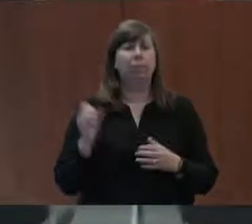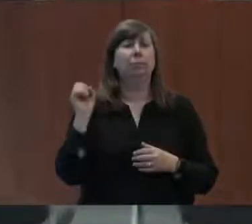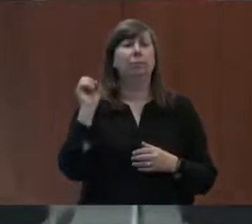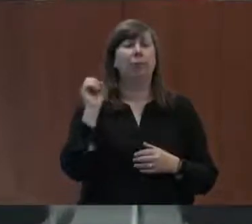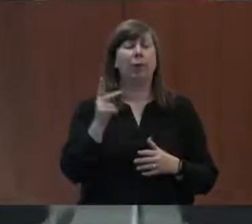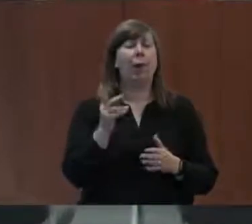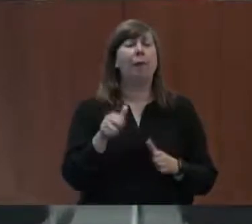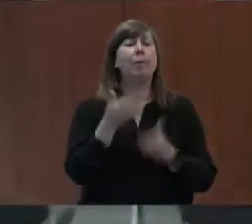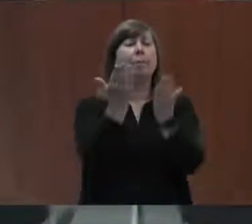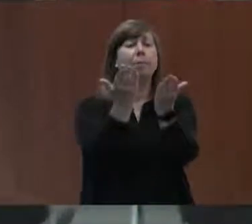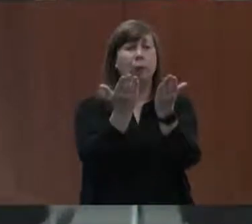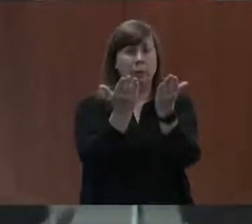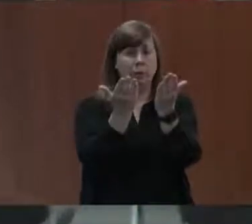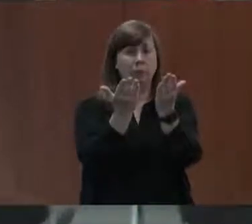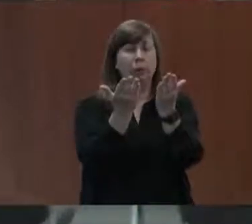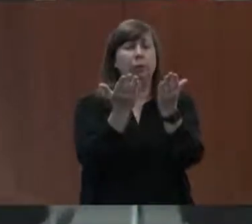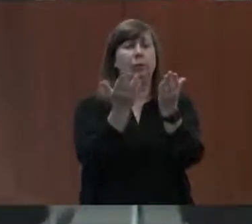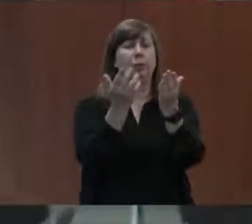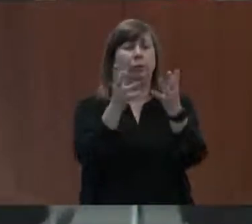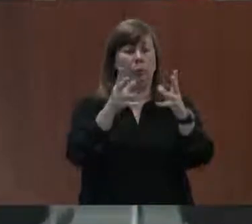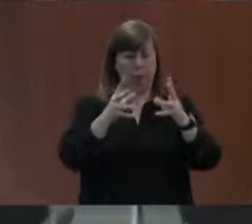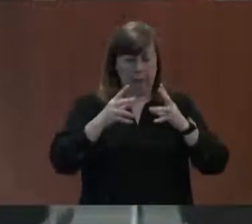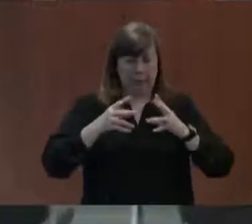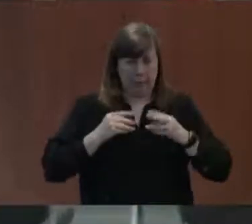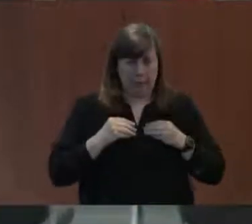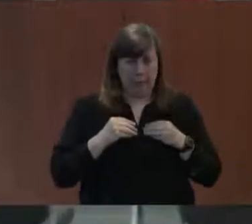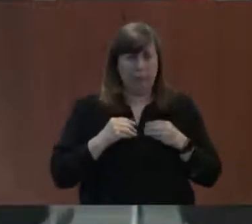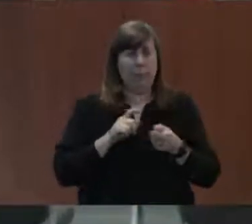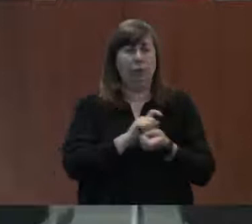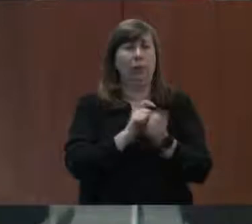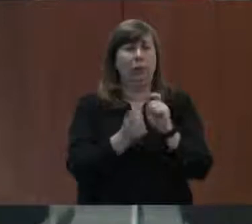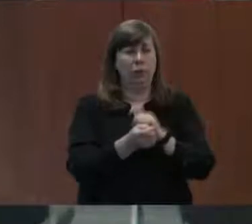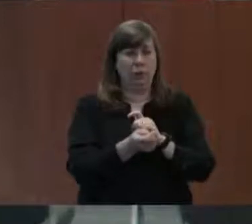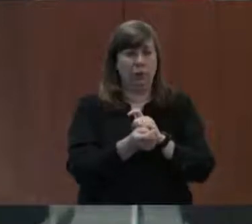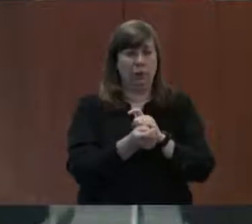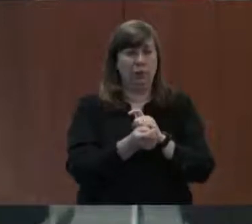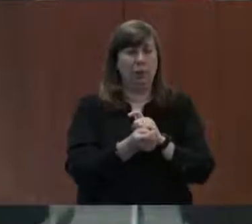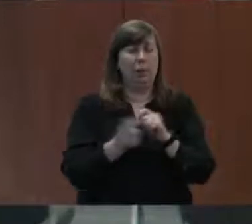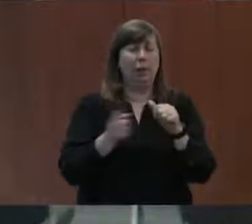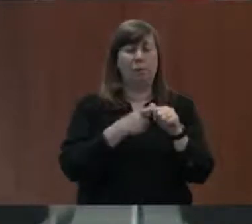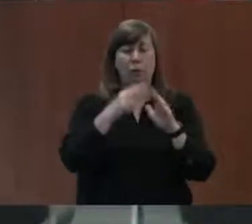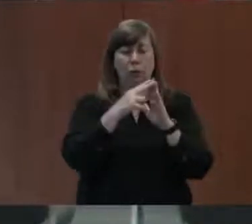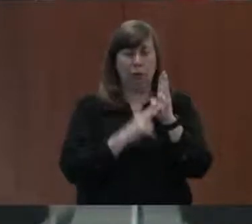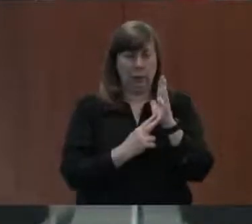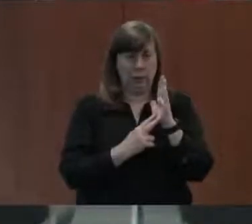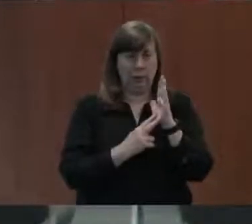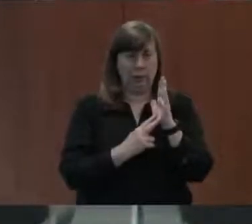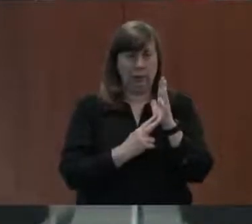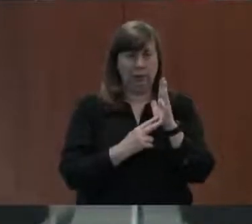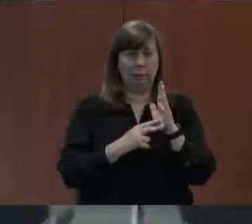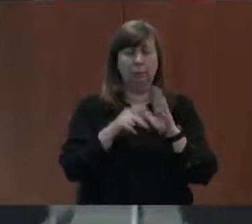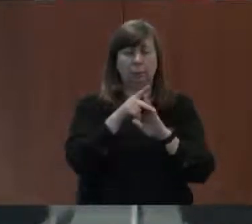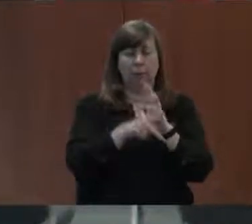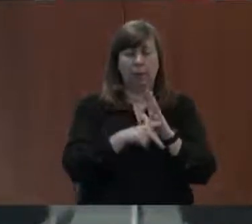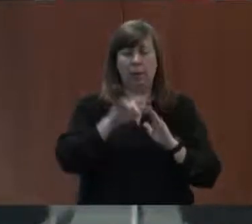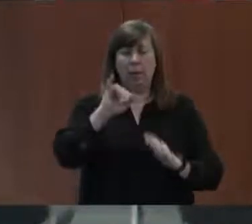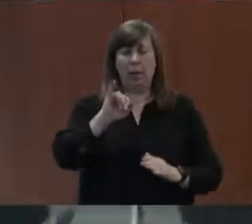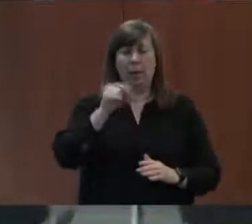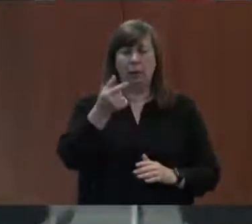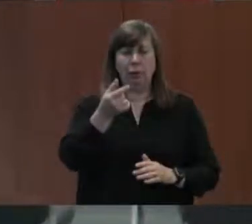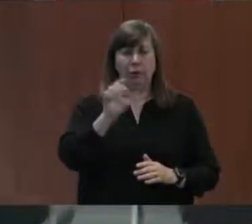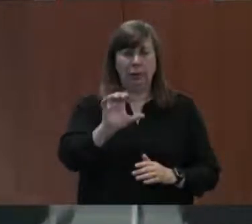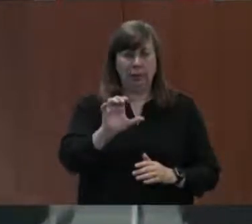Okay, motion's been made to accept the changes in first reading of policy